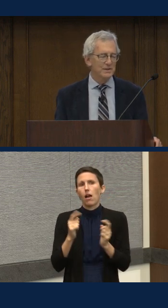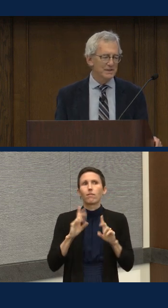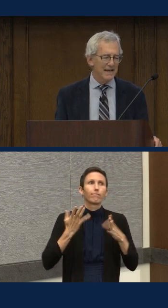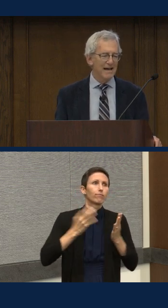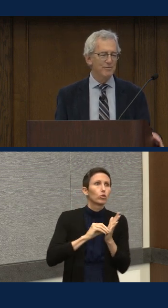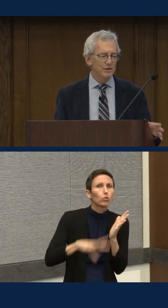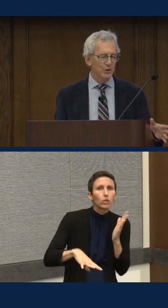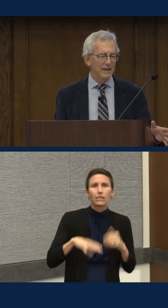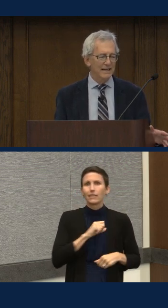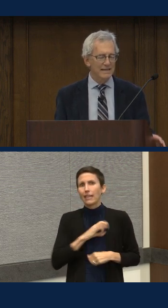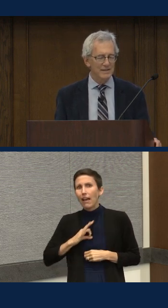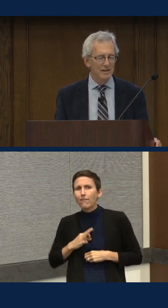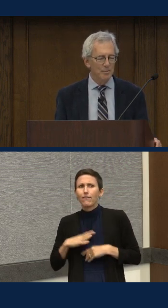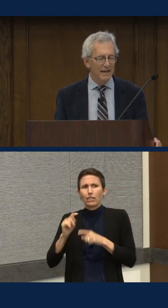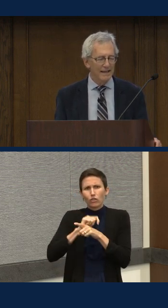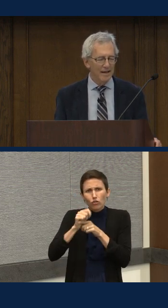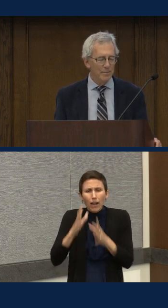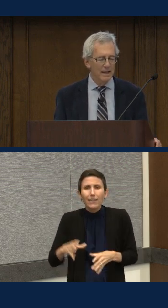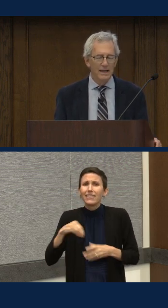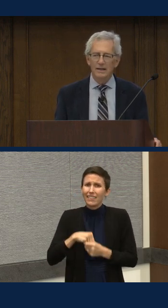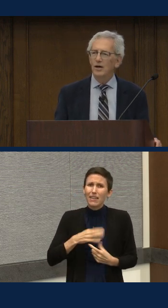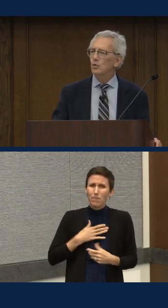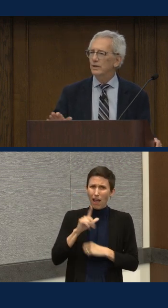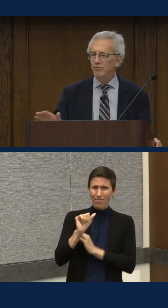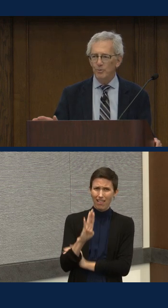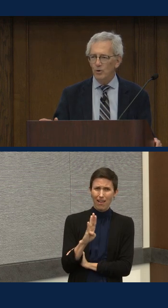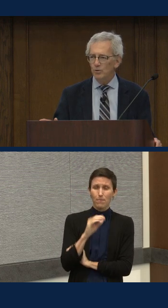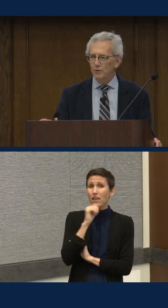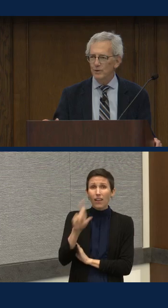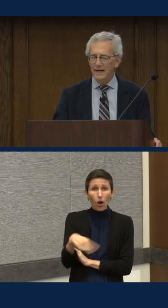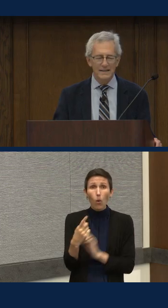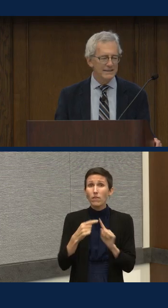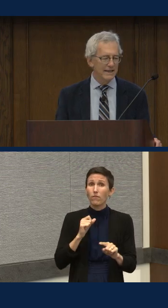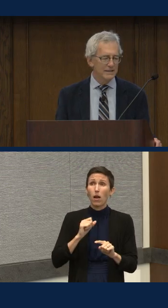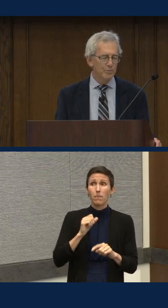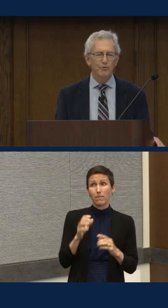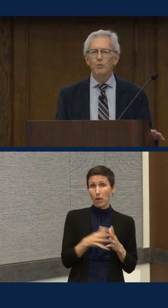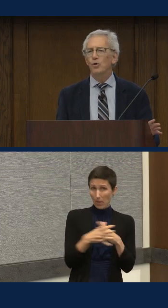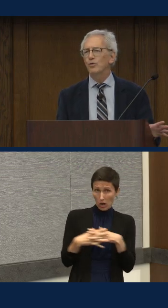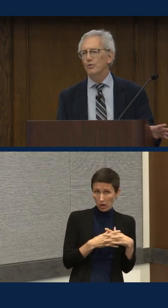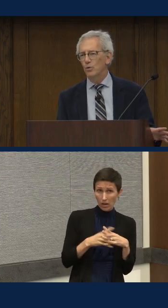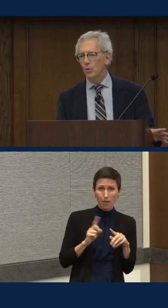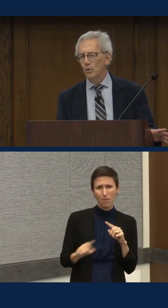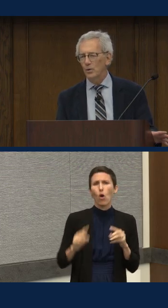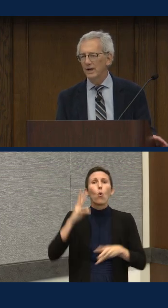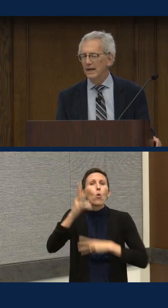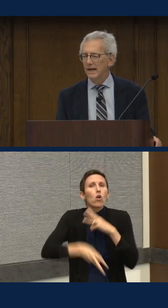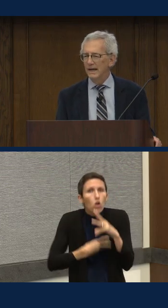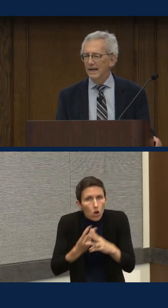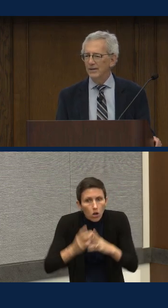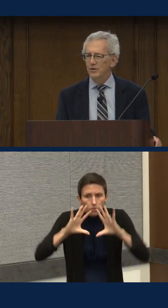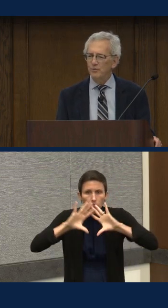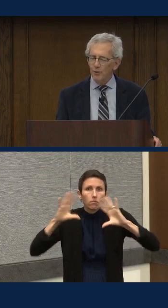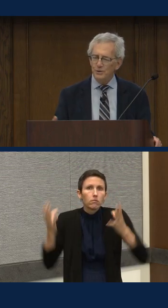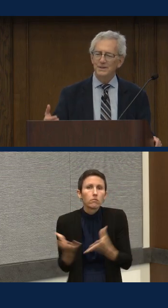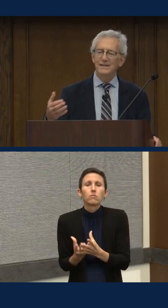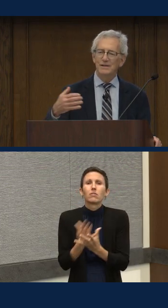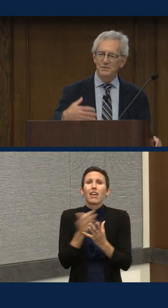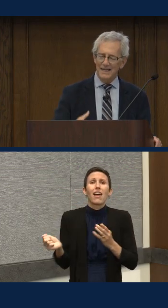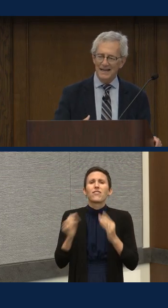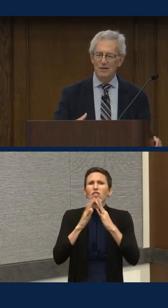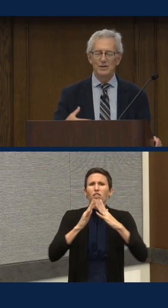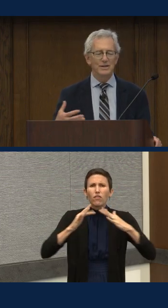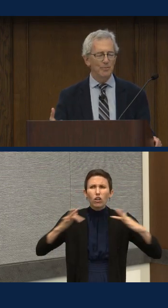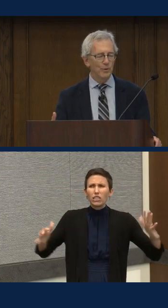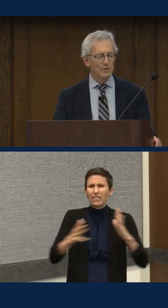students, staff, and trainees in my lab, not only from all over the United States, but from all over the world. And the diversity